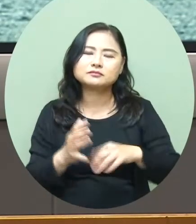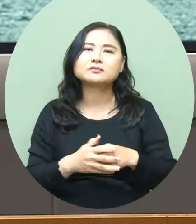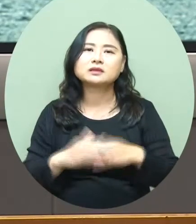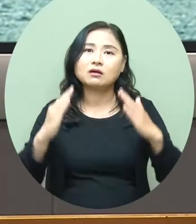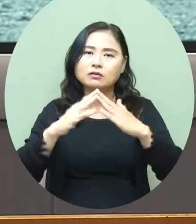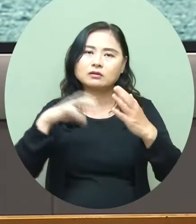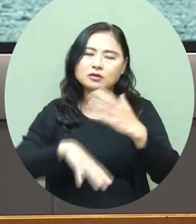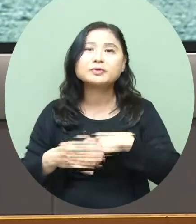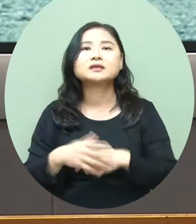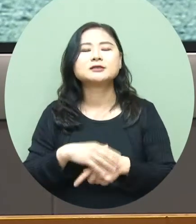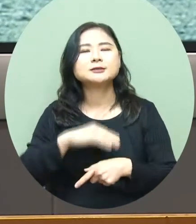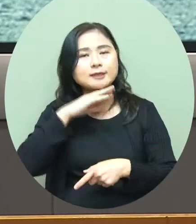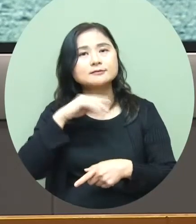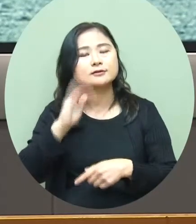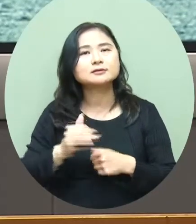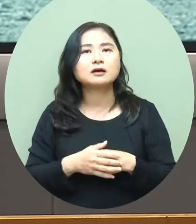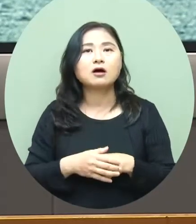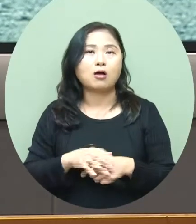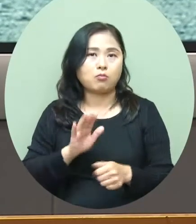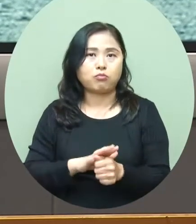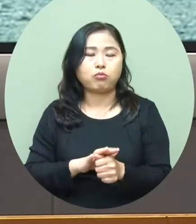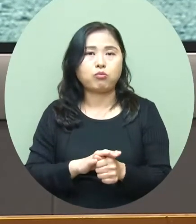hour, and people can do the test at home.